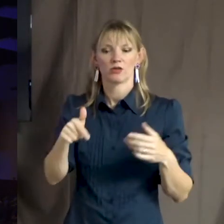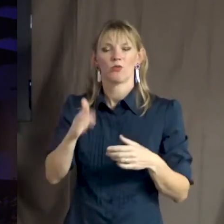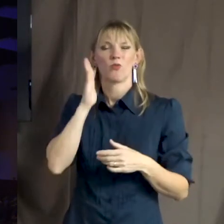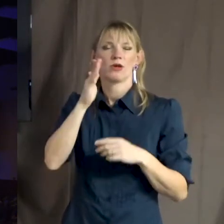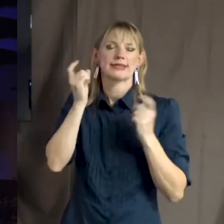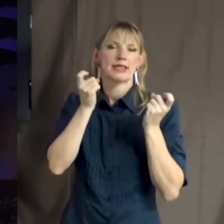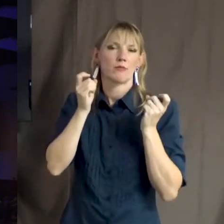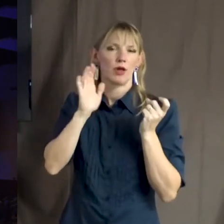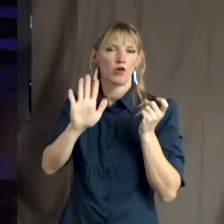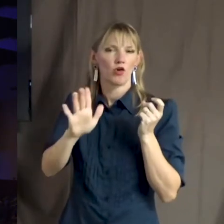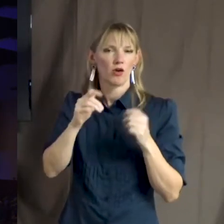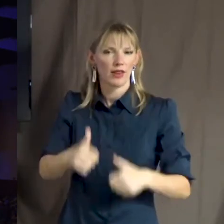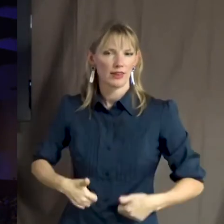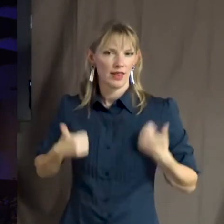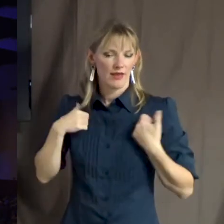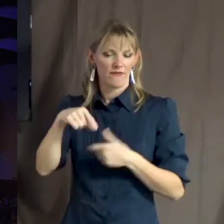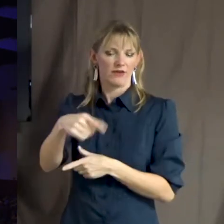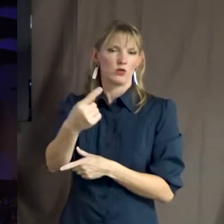Tuesday.